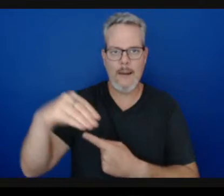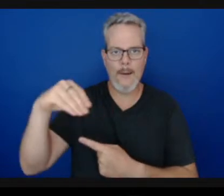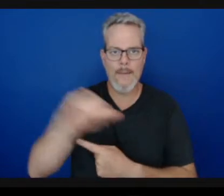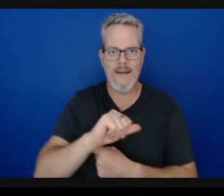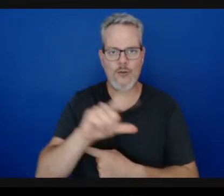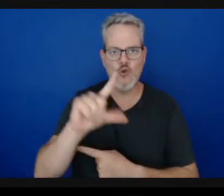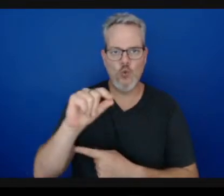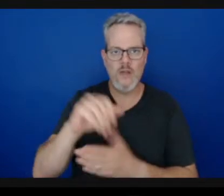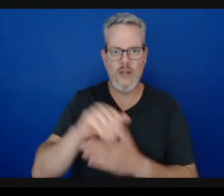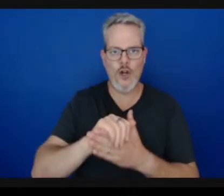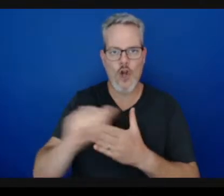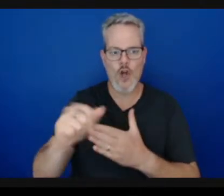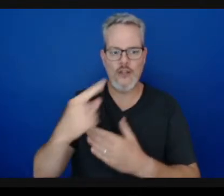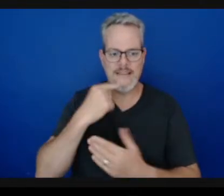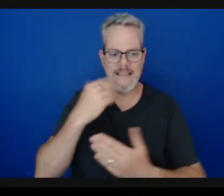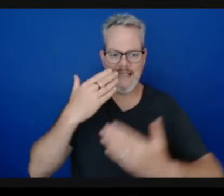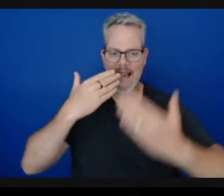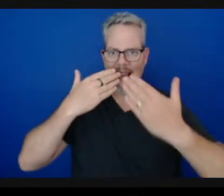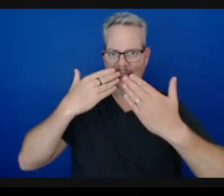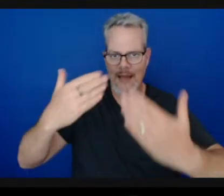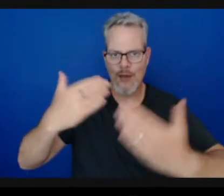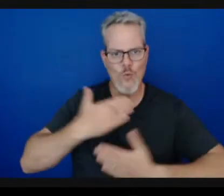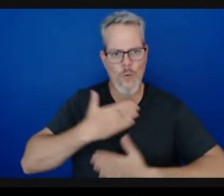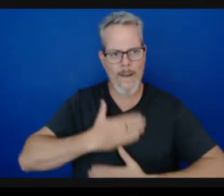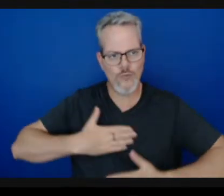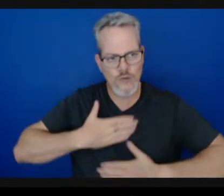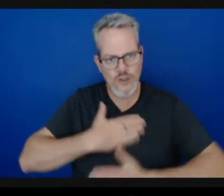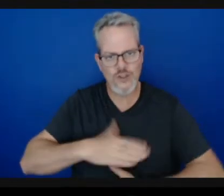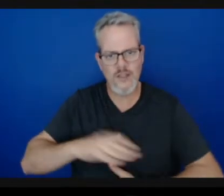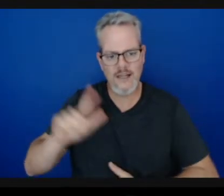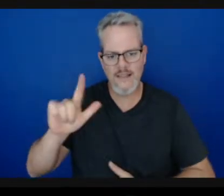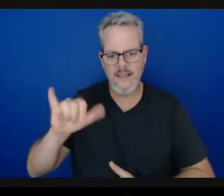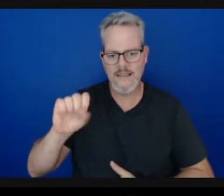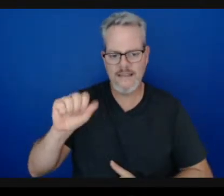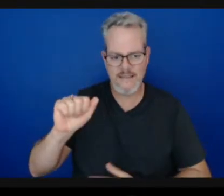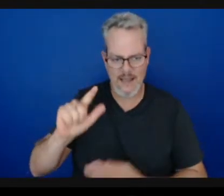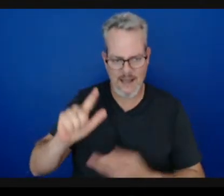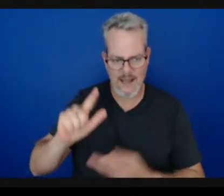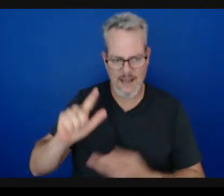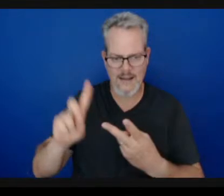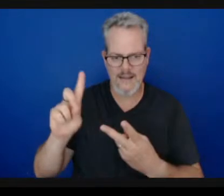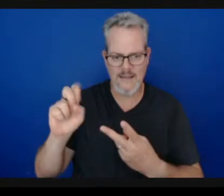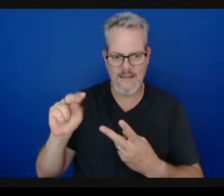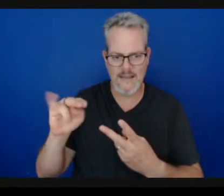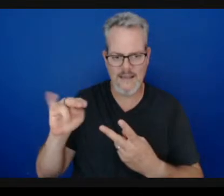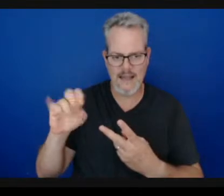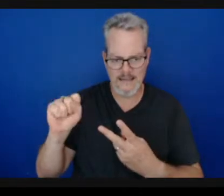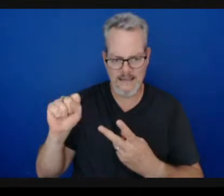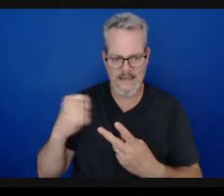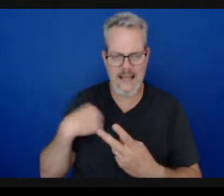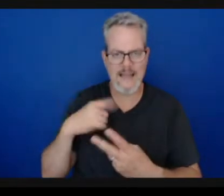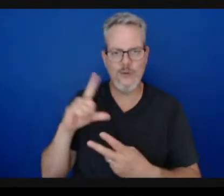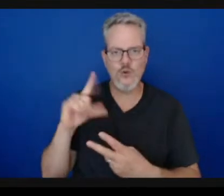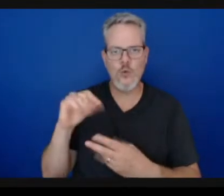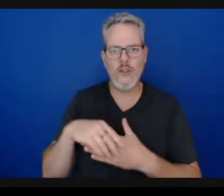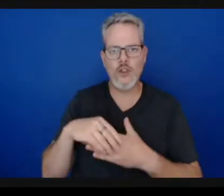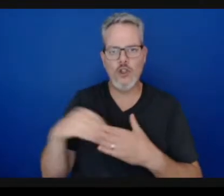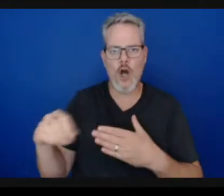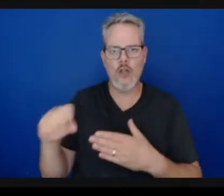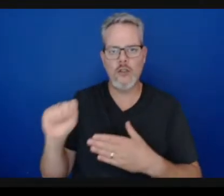Say it's thank you. Appreciate that there, Lisa. And Dennis with a $20 super chat with no comment. Appreciate that there,